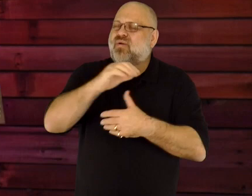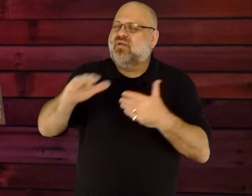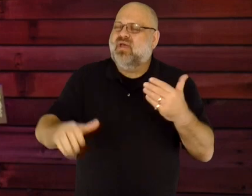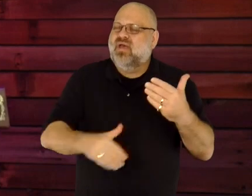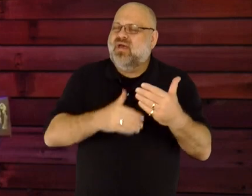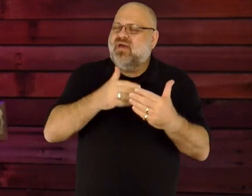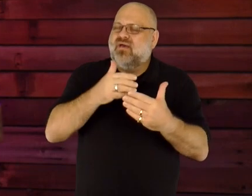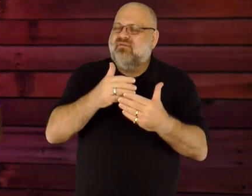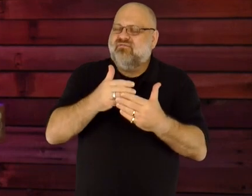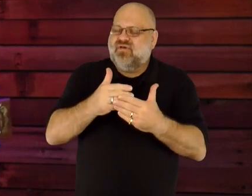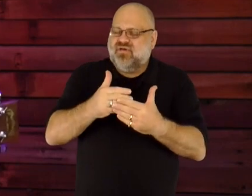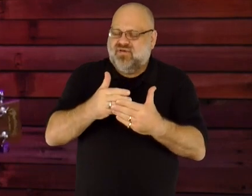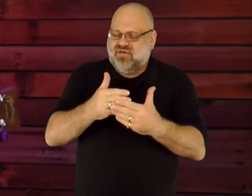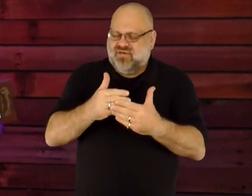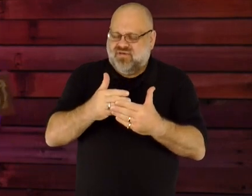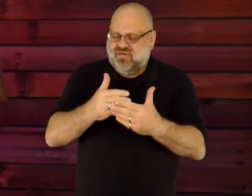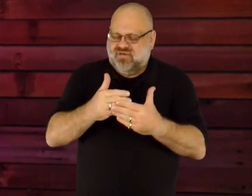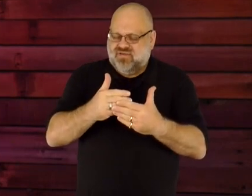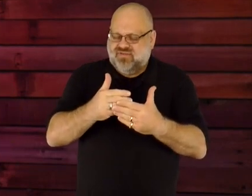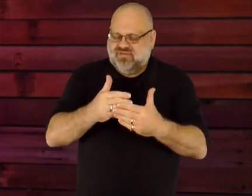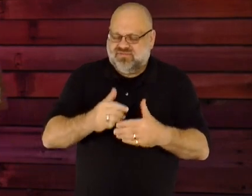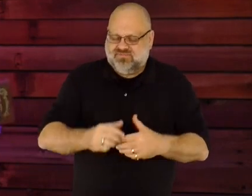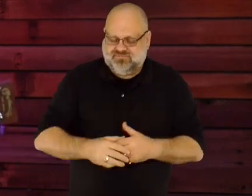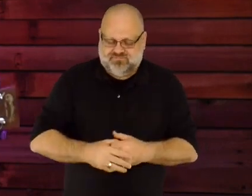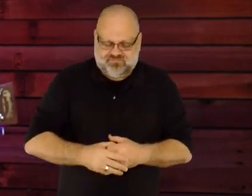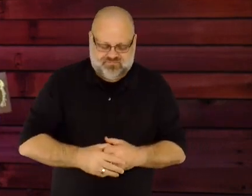Lord of all.